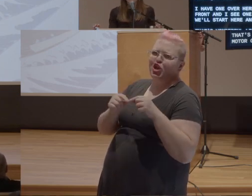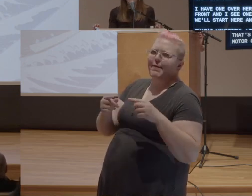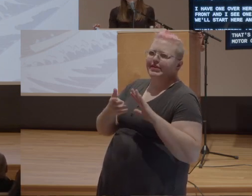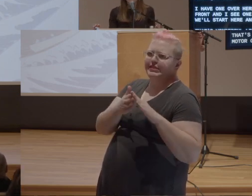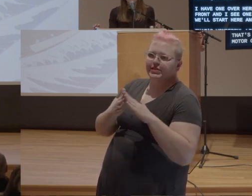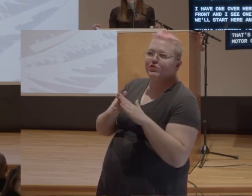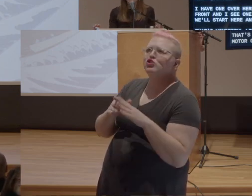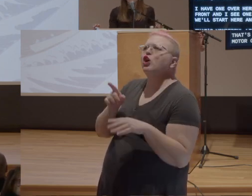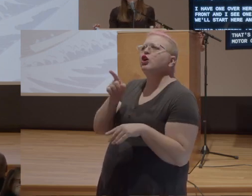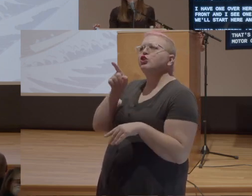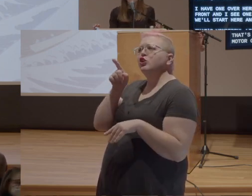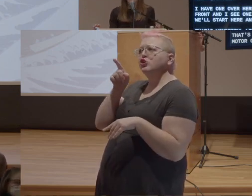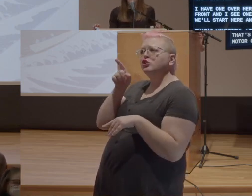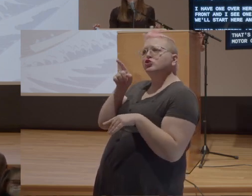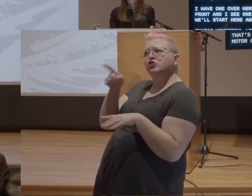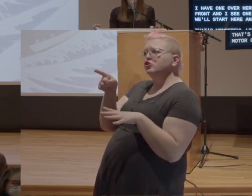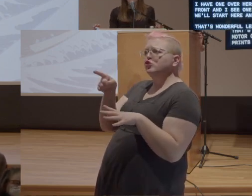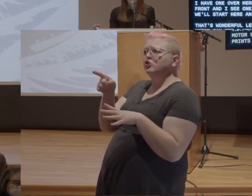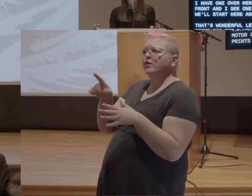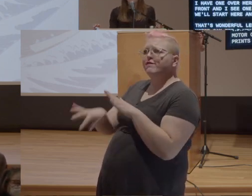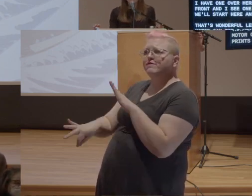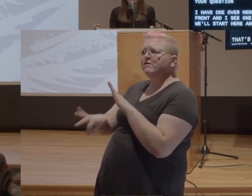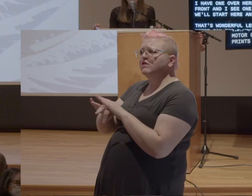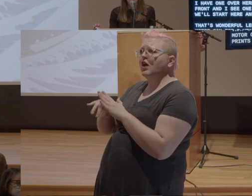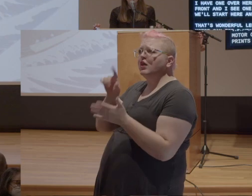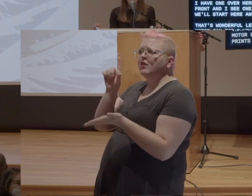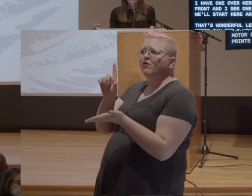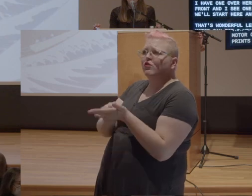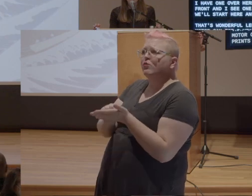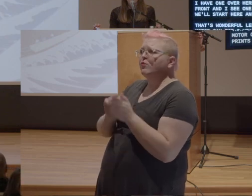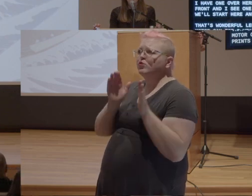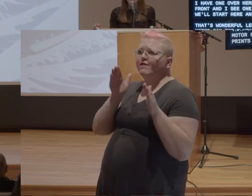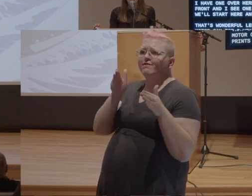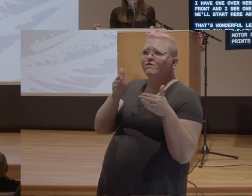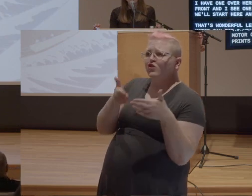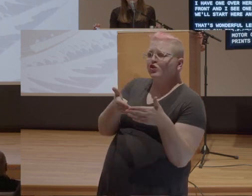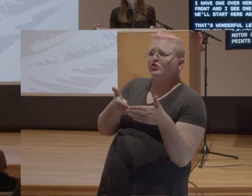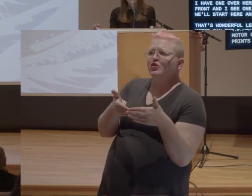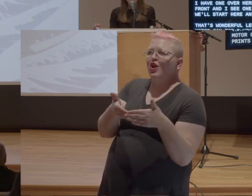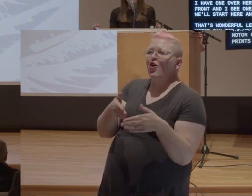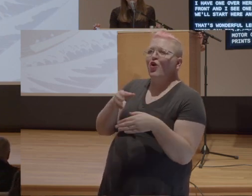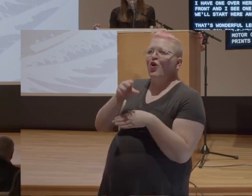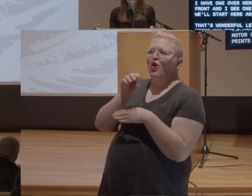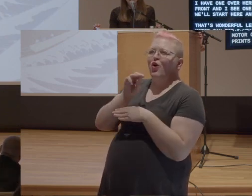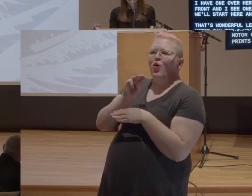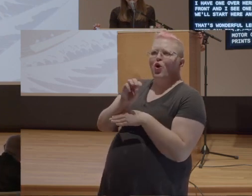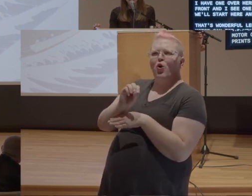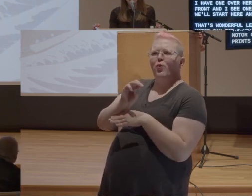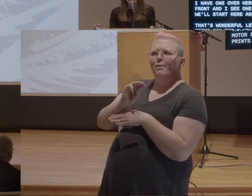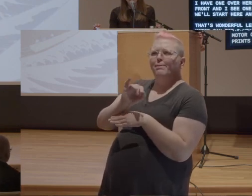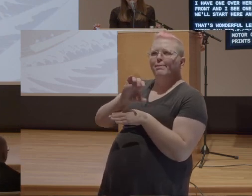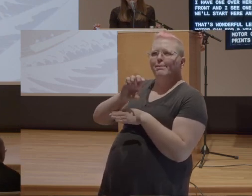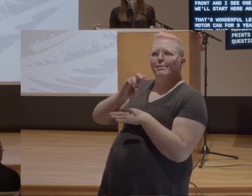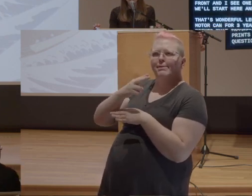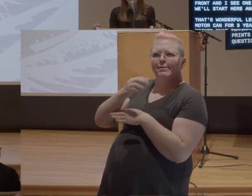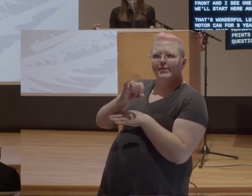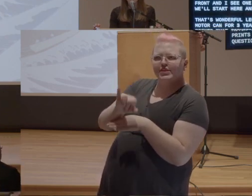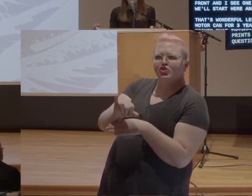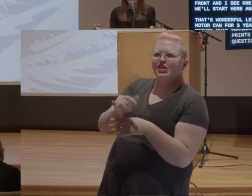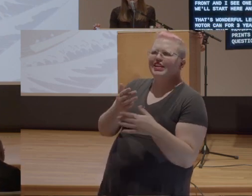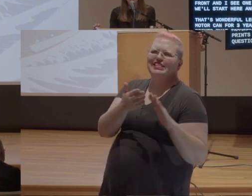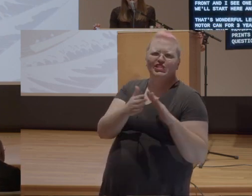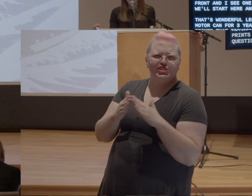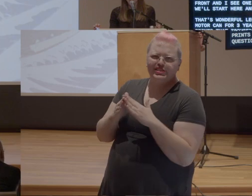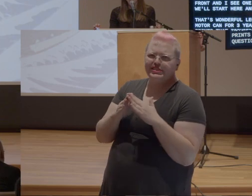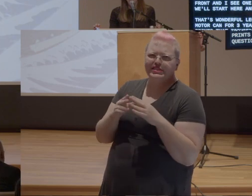prints that focused on Tohoku or Michi no Oku? Thanks for that question. It